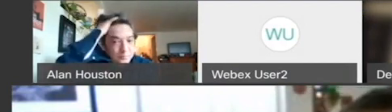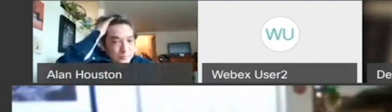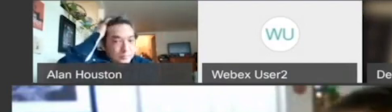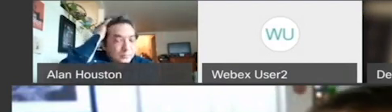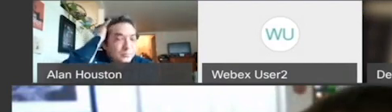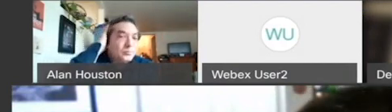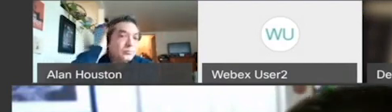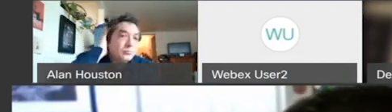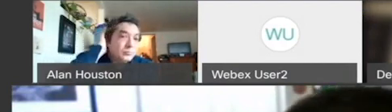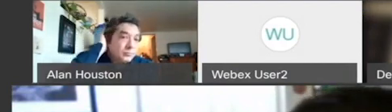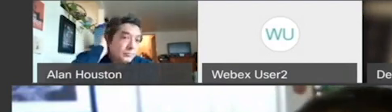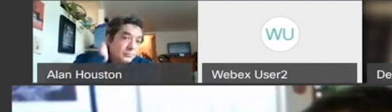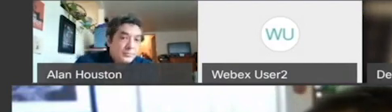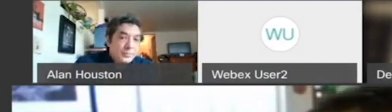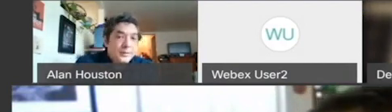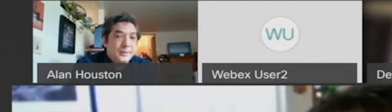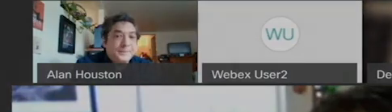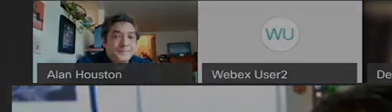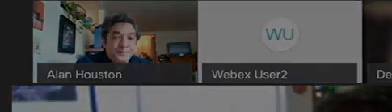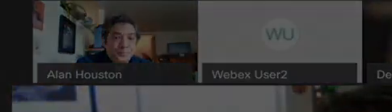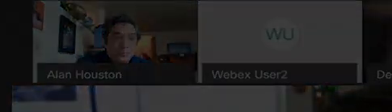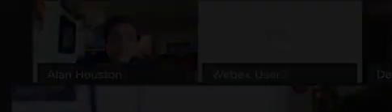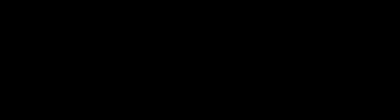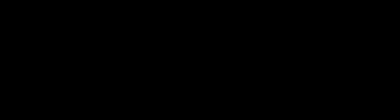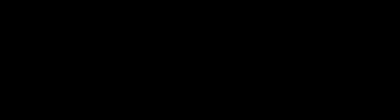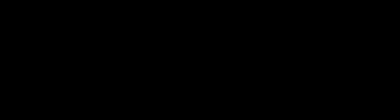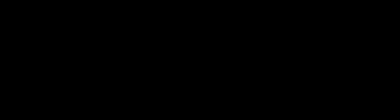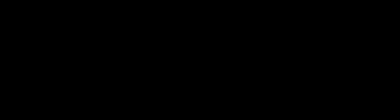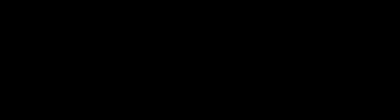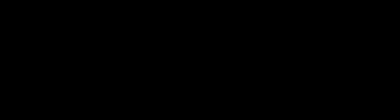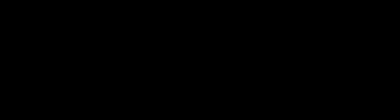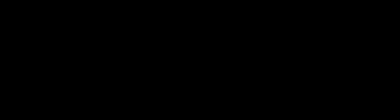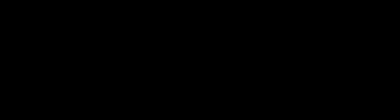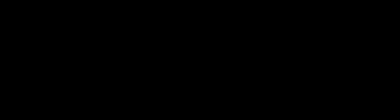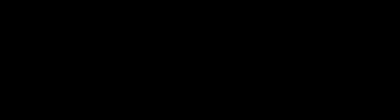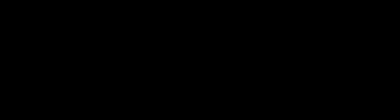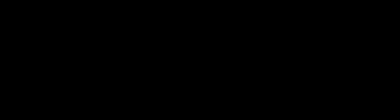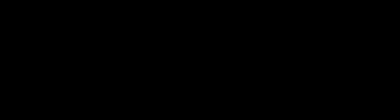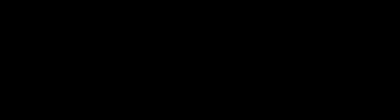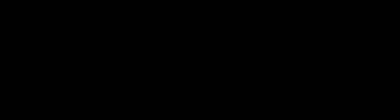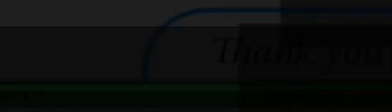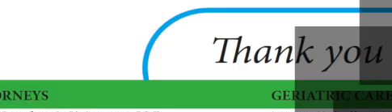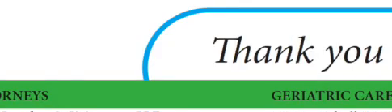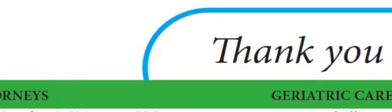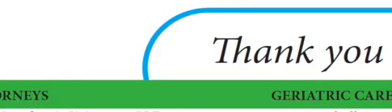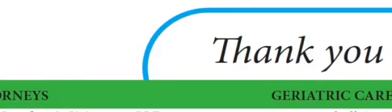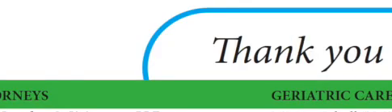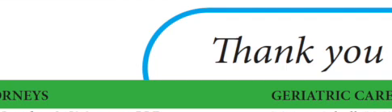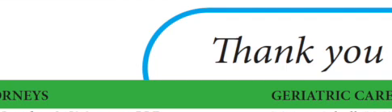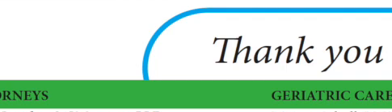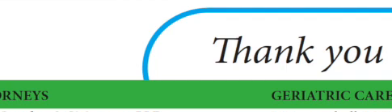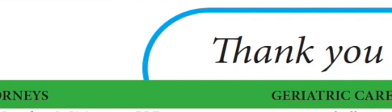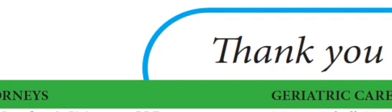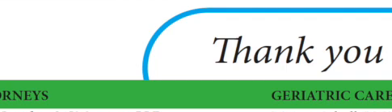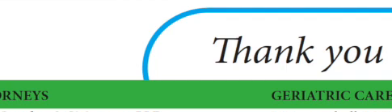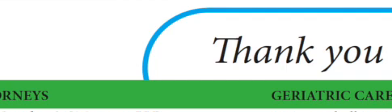and the heart that goes into delivering these services. And I look forward to seeing you next year live and in person.